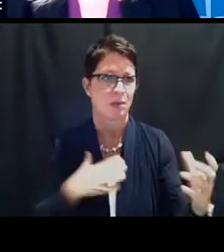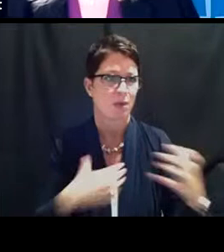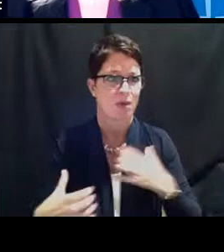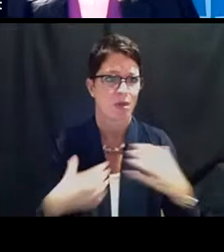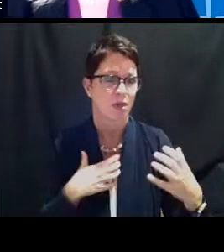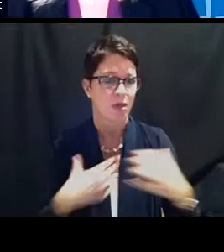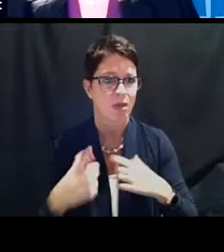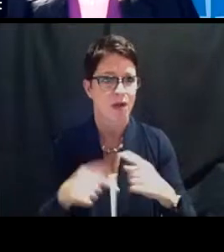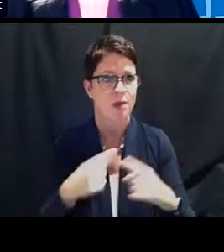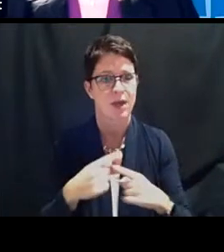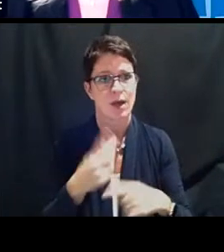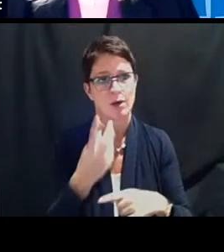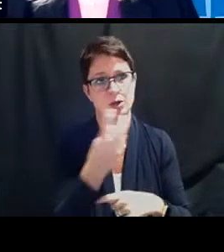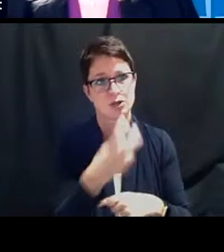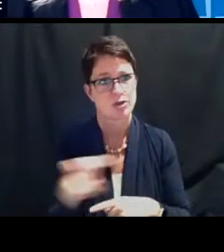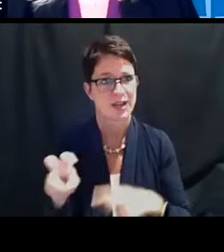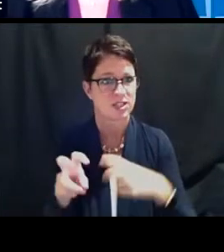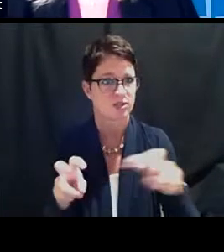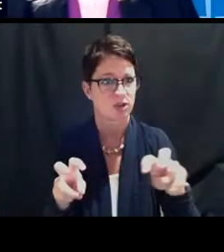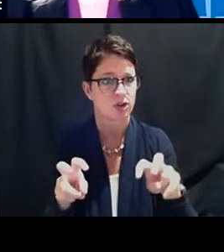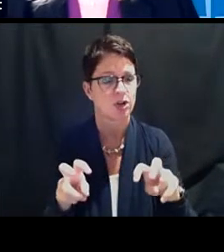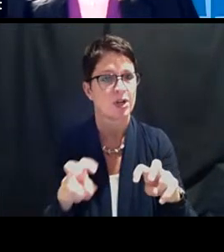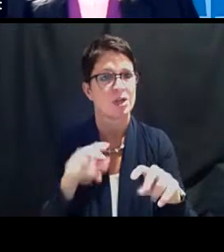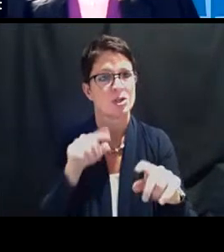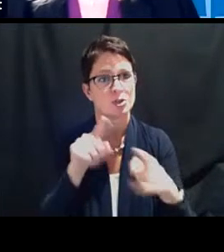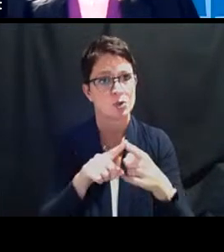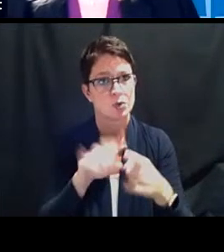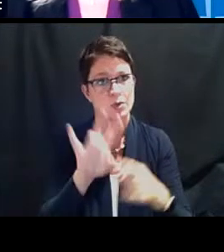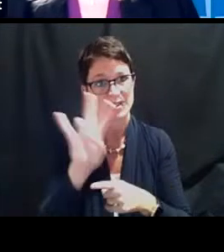about transferring everyone into the 7